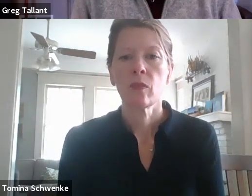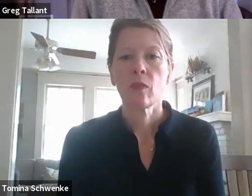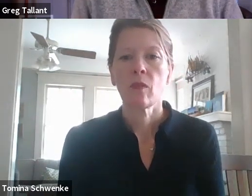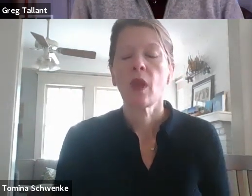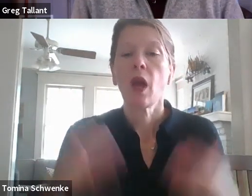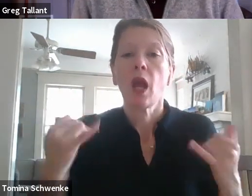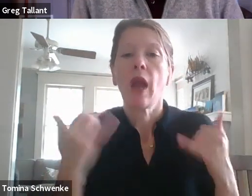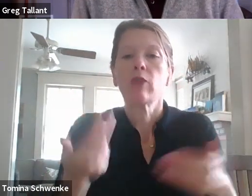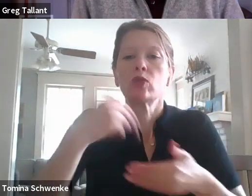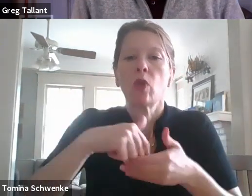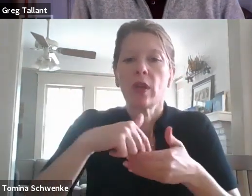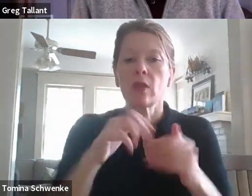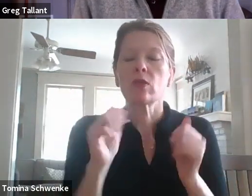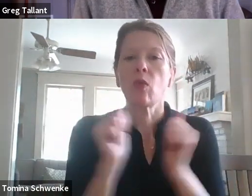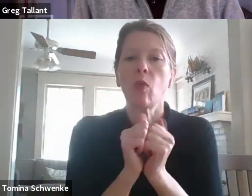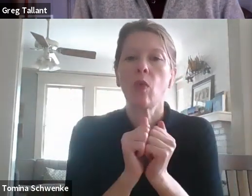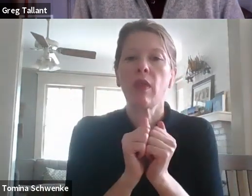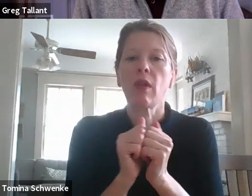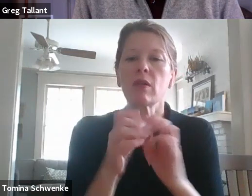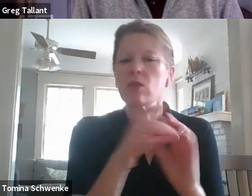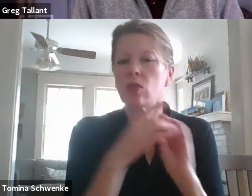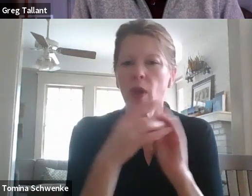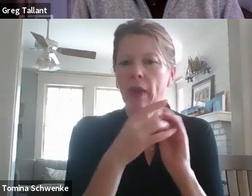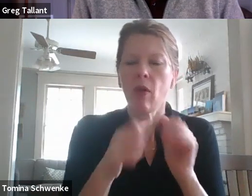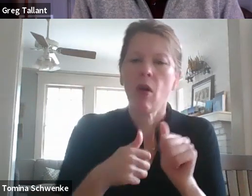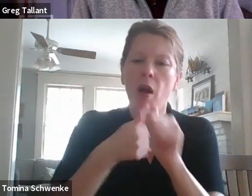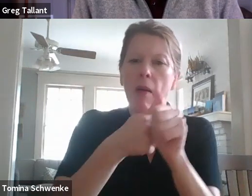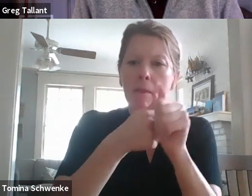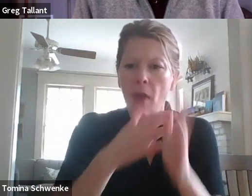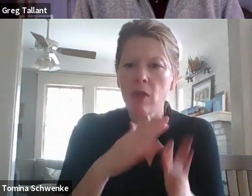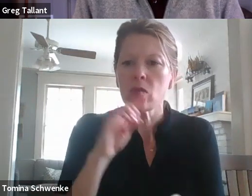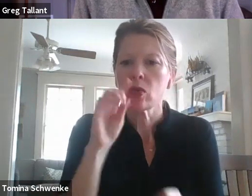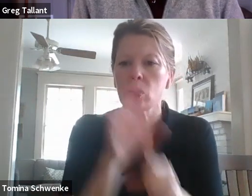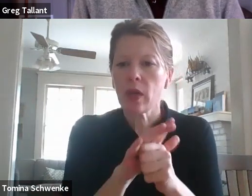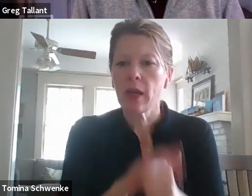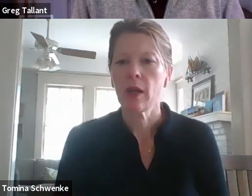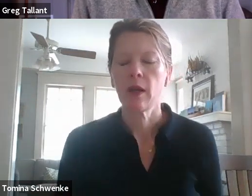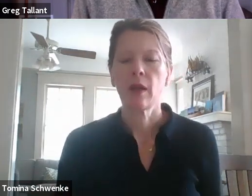Please join us in saying together the Apostles' Creed.